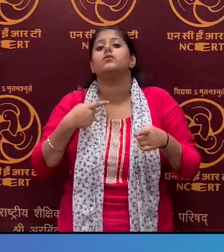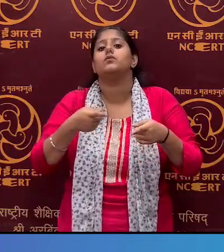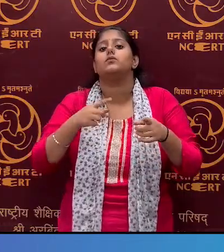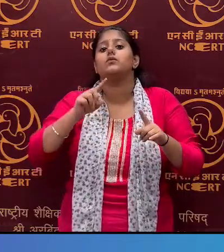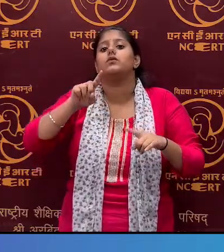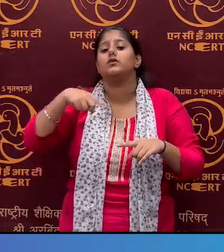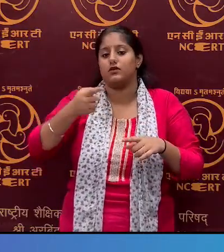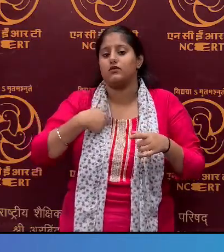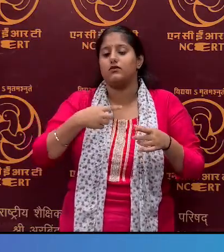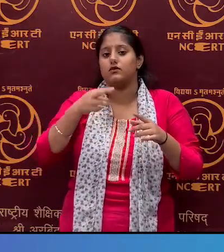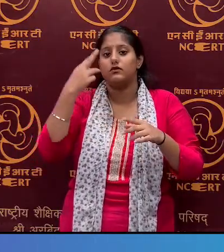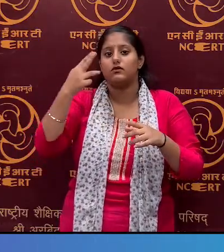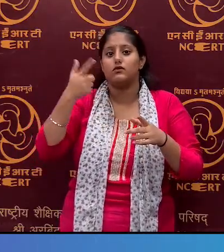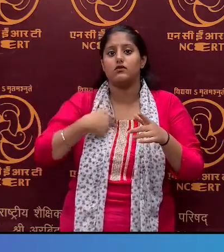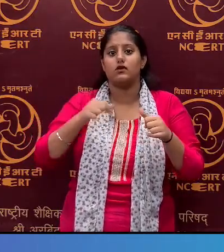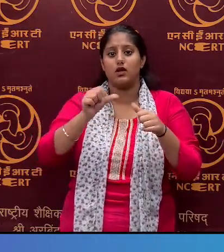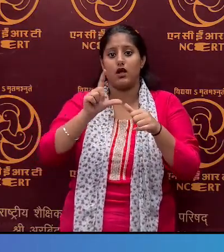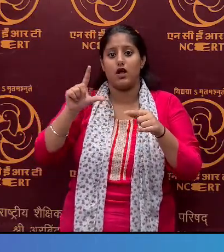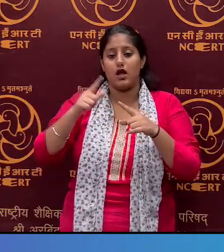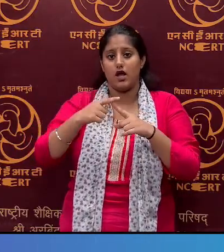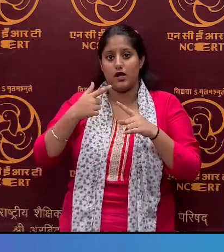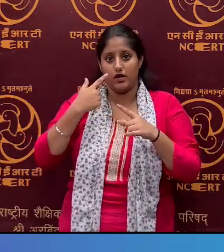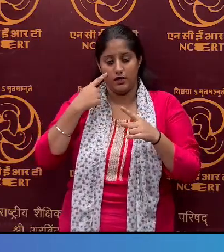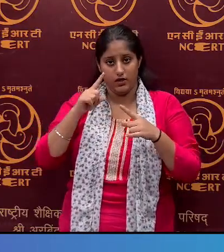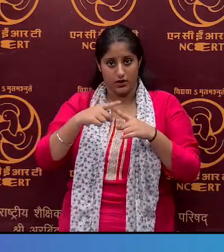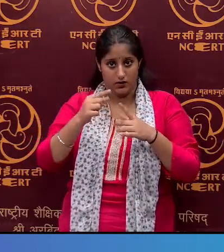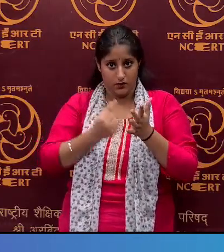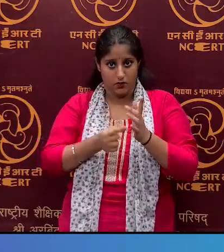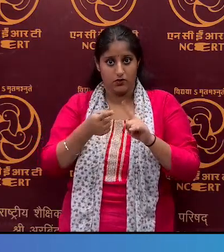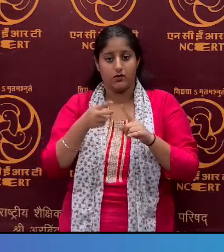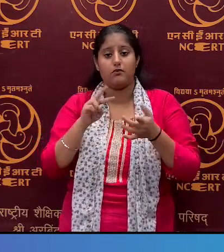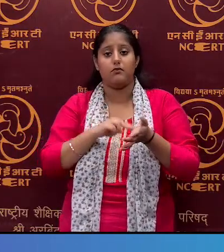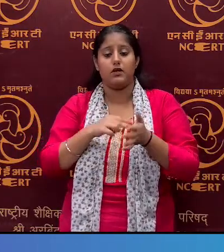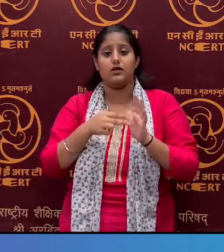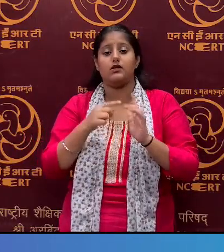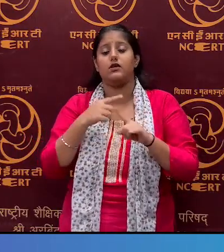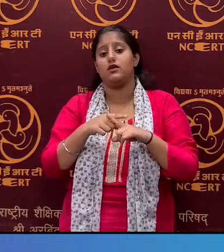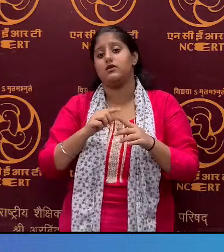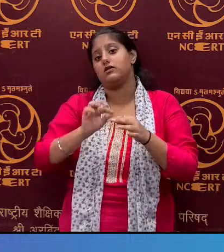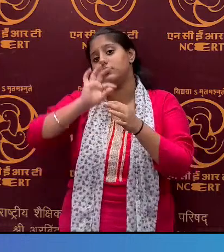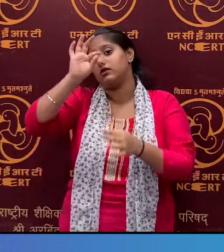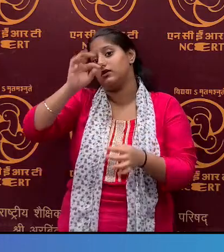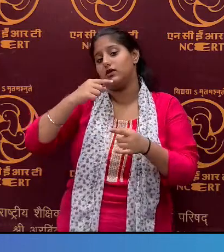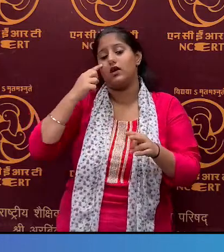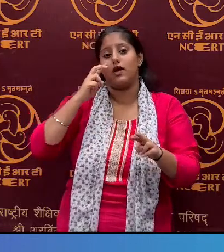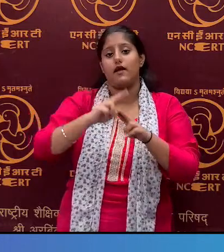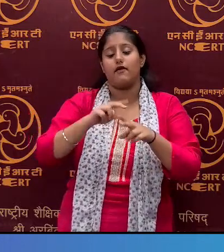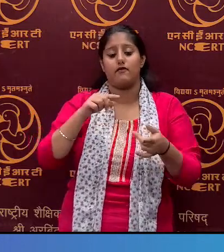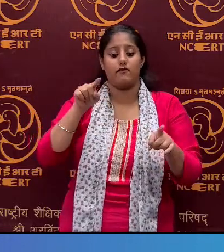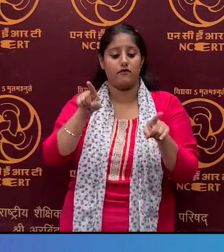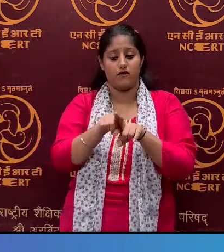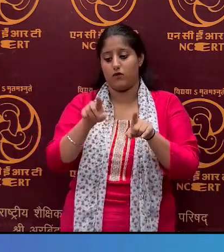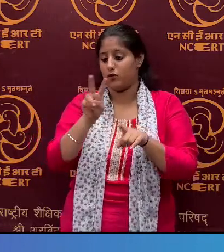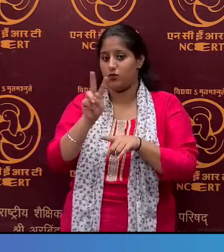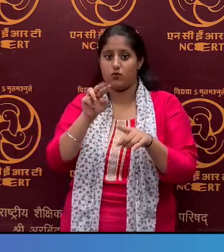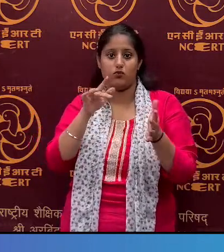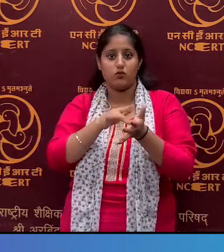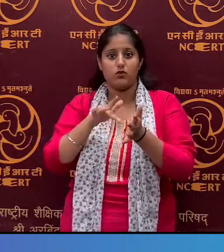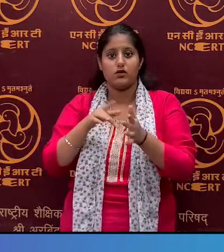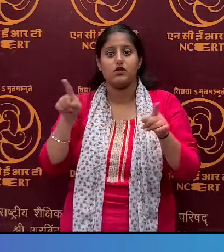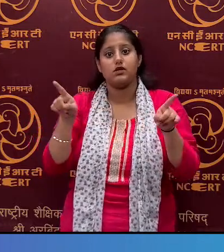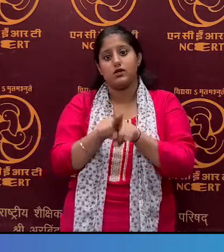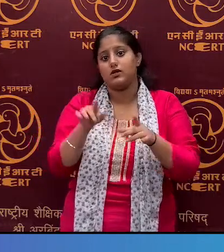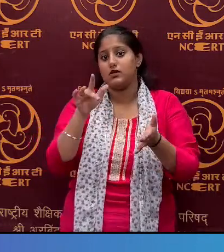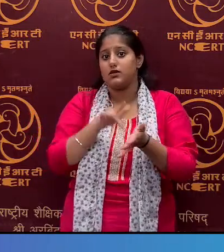next reason, that is altitude or height. Usually, when two places are on same latitude but on